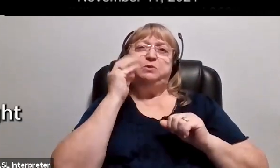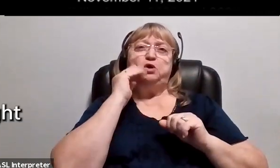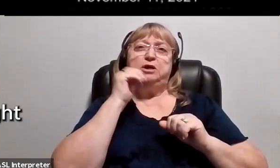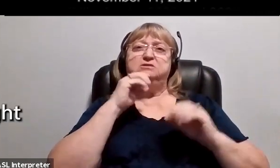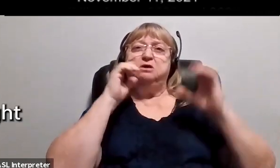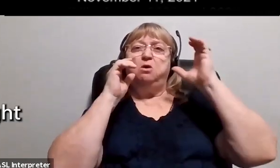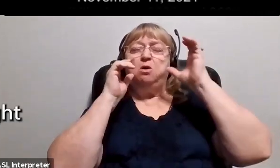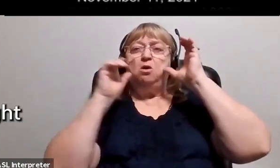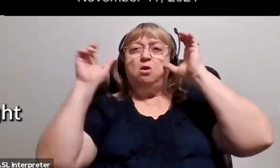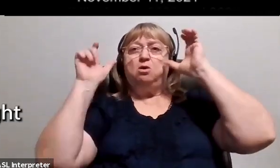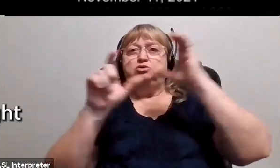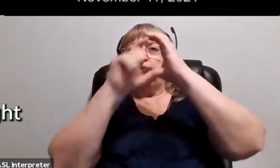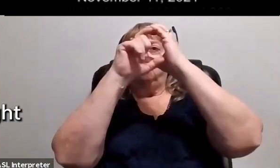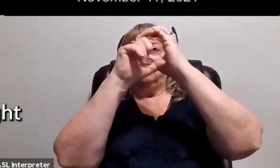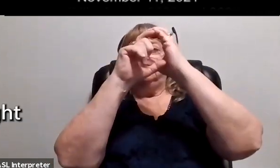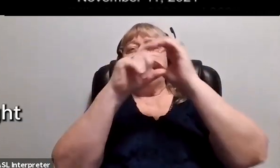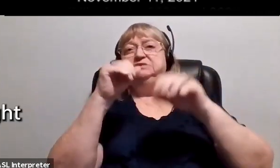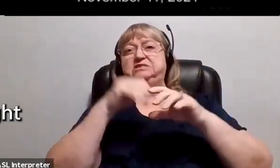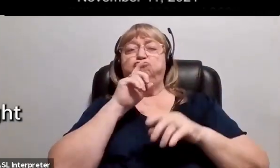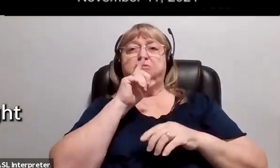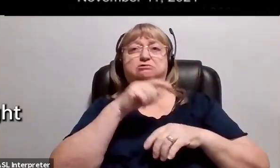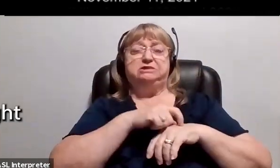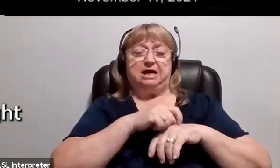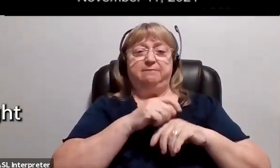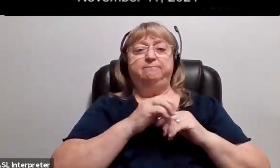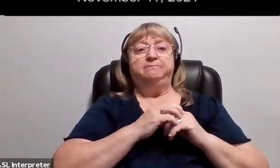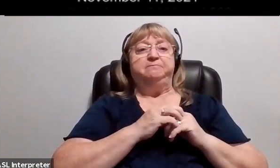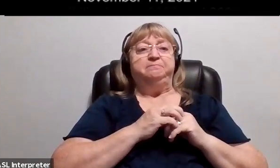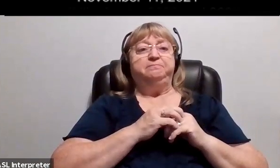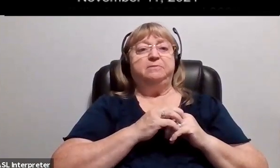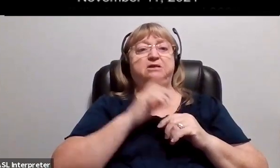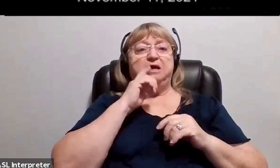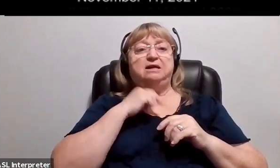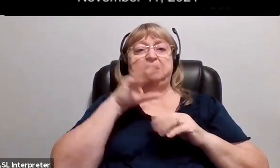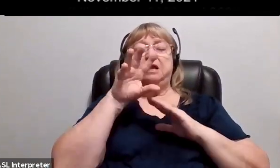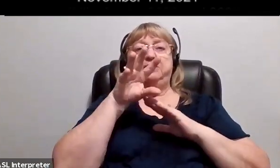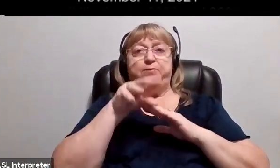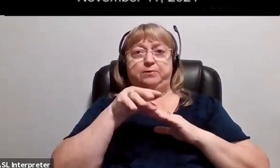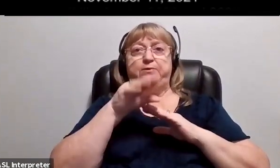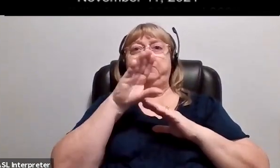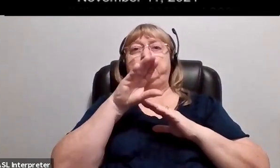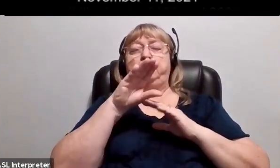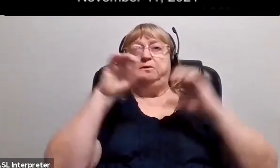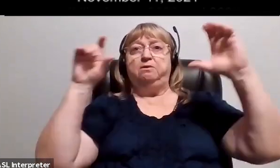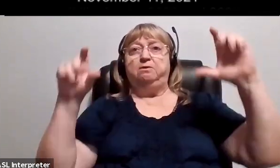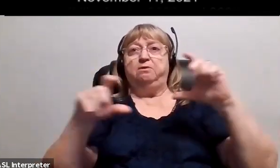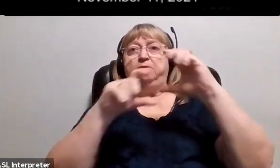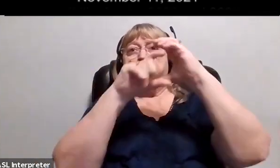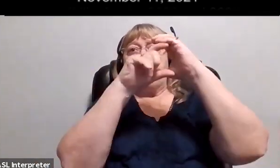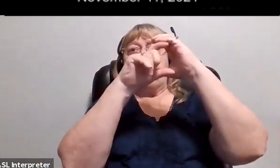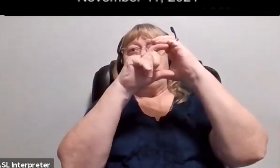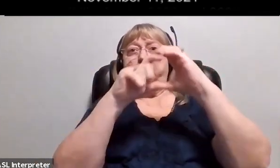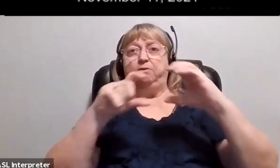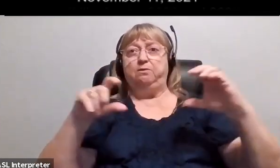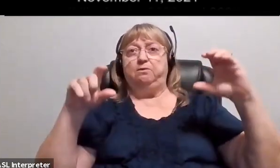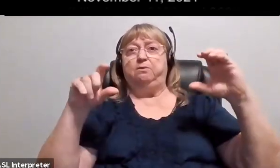time by listening to the sonification of light as it descends and ascends during a solar eclipse. And so light sound is about the size of a cell